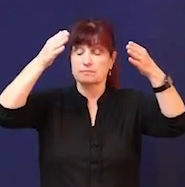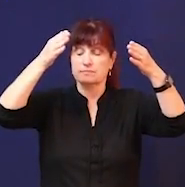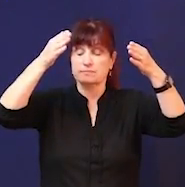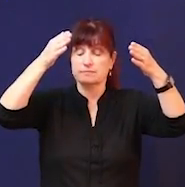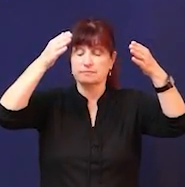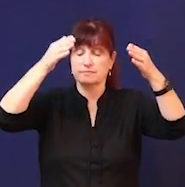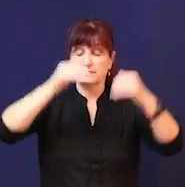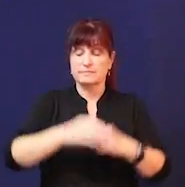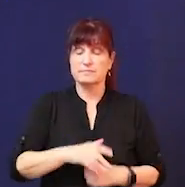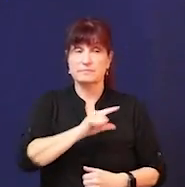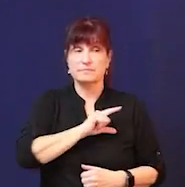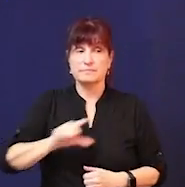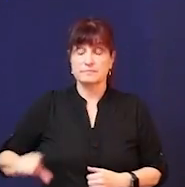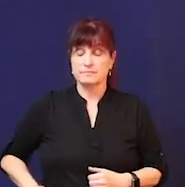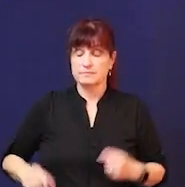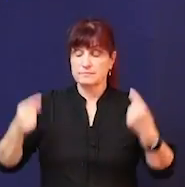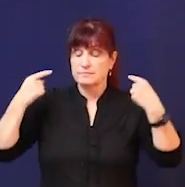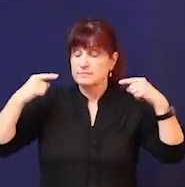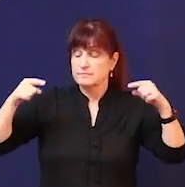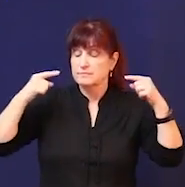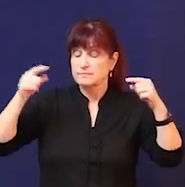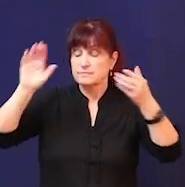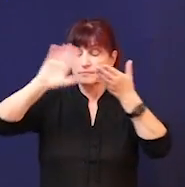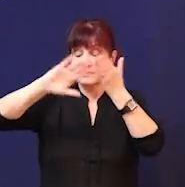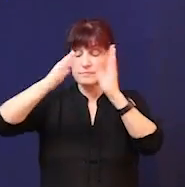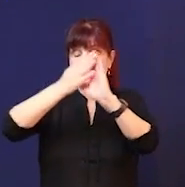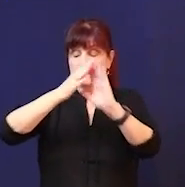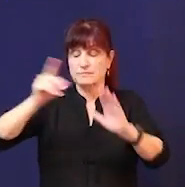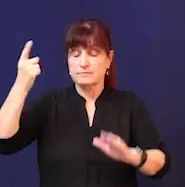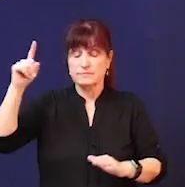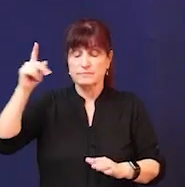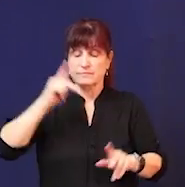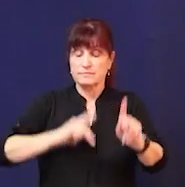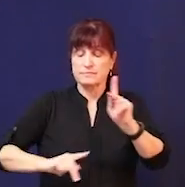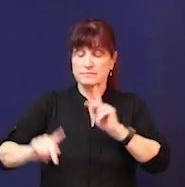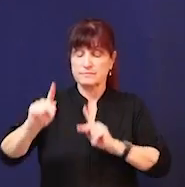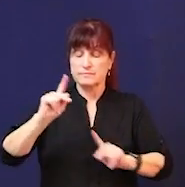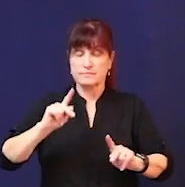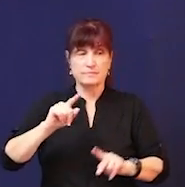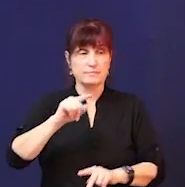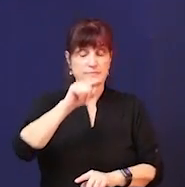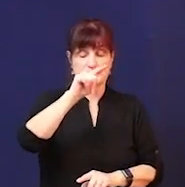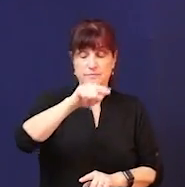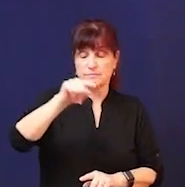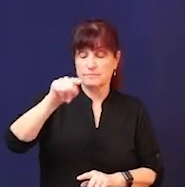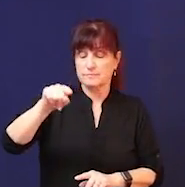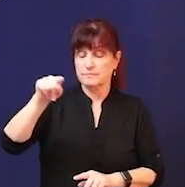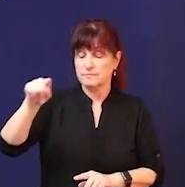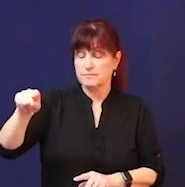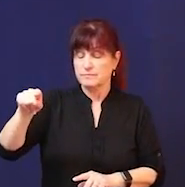proclaims, the Lord, for he proclaims peace to his people.